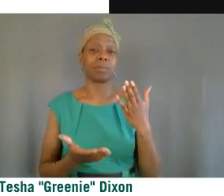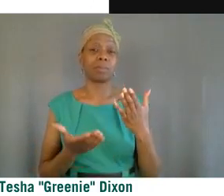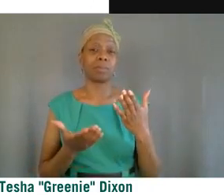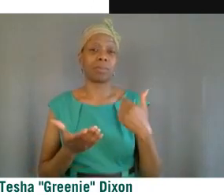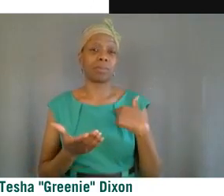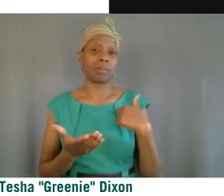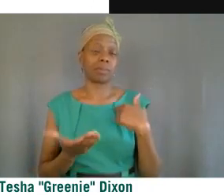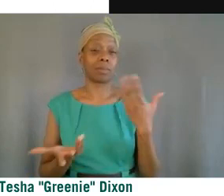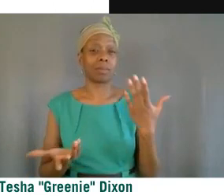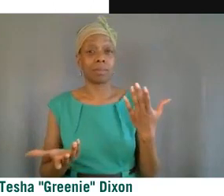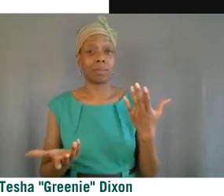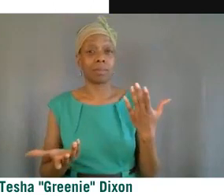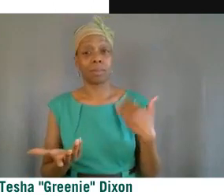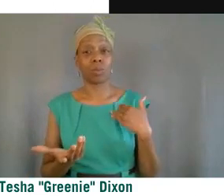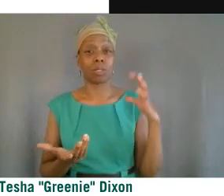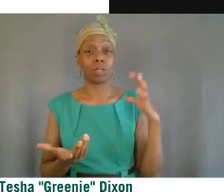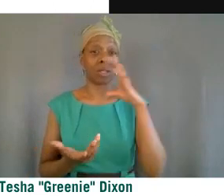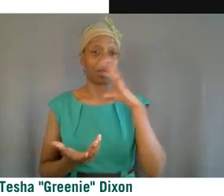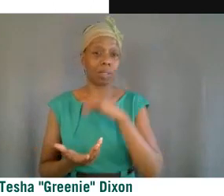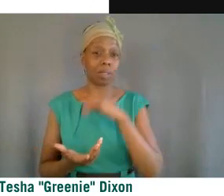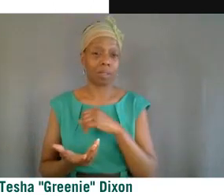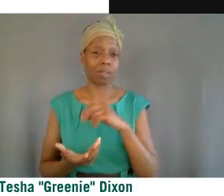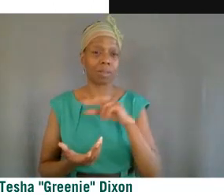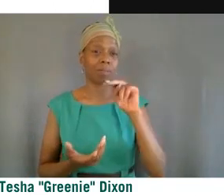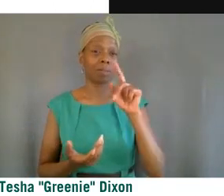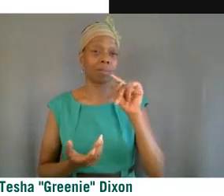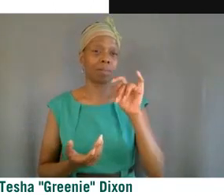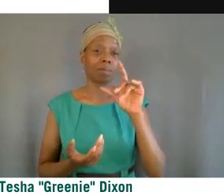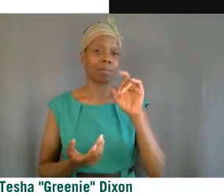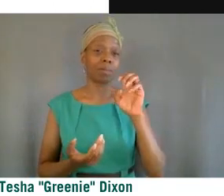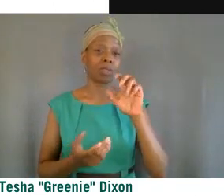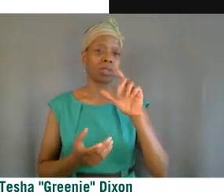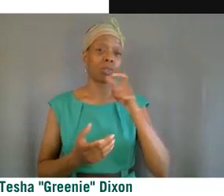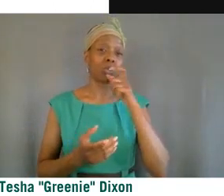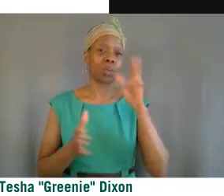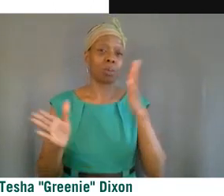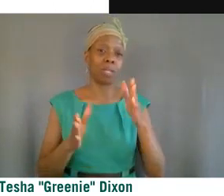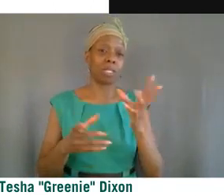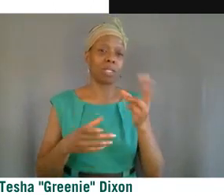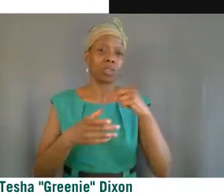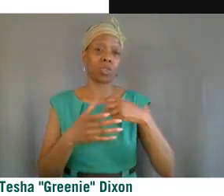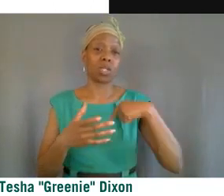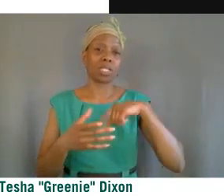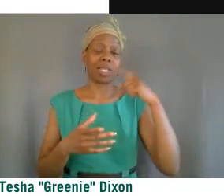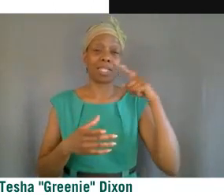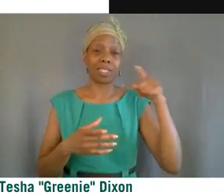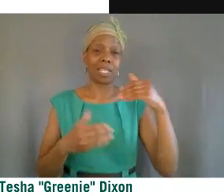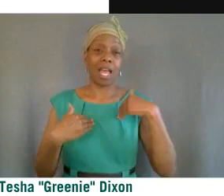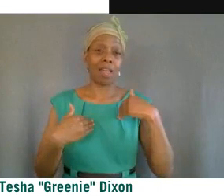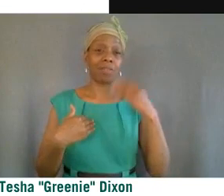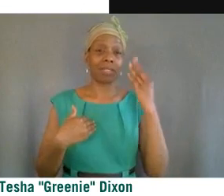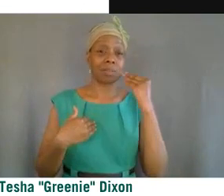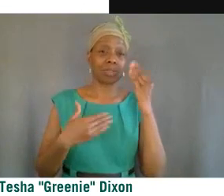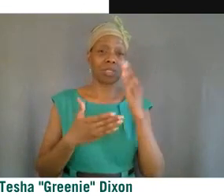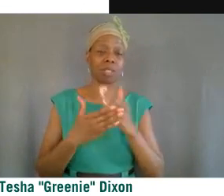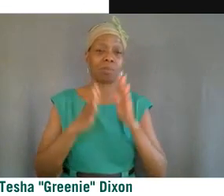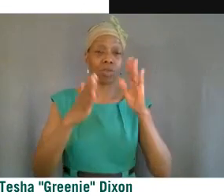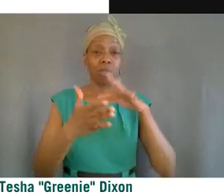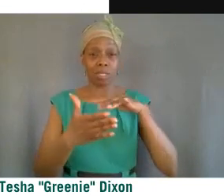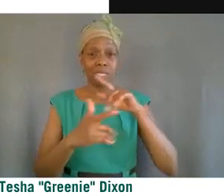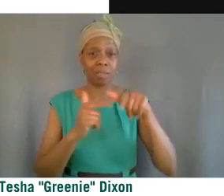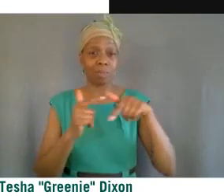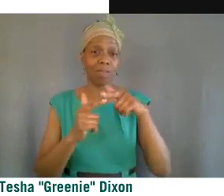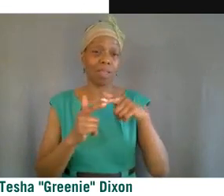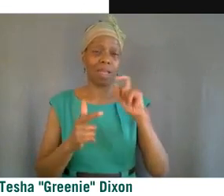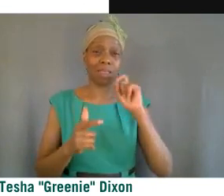we're missing Natalie Maitre was going to join us, and I think she has done she has some great studies, the Apple study and among